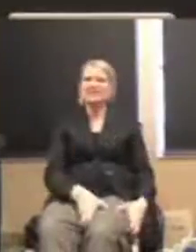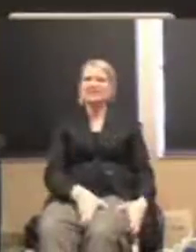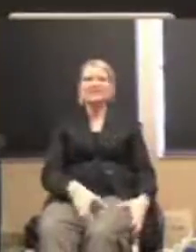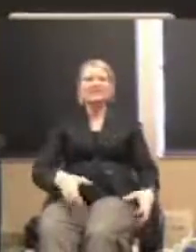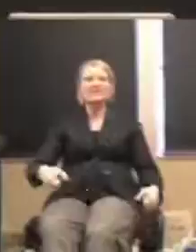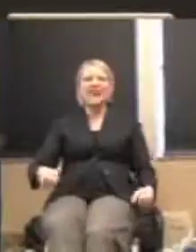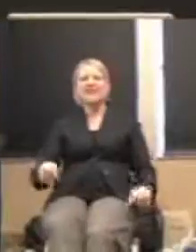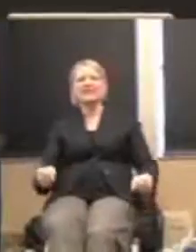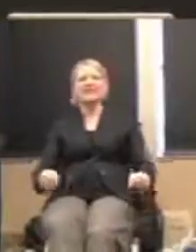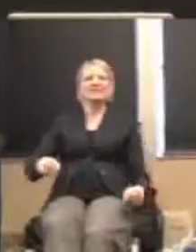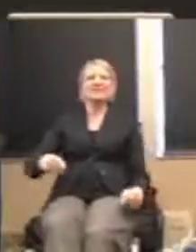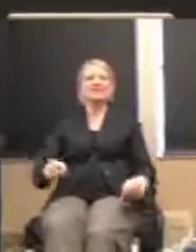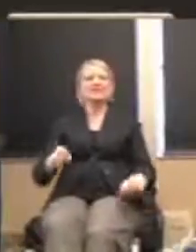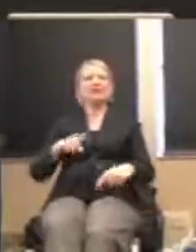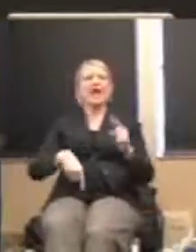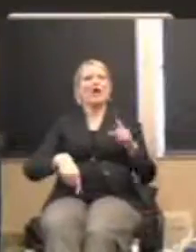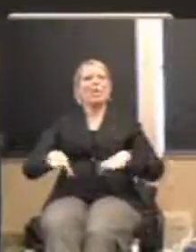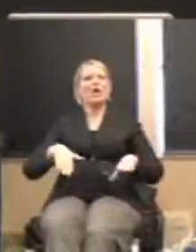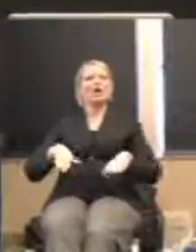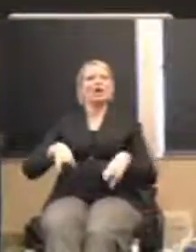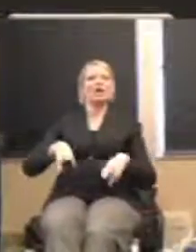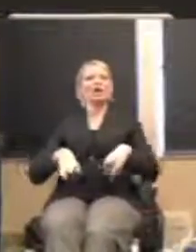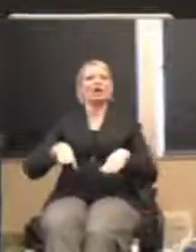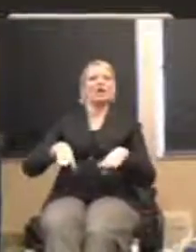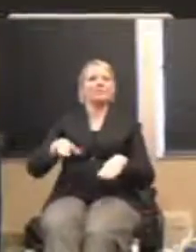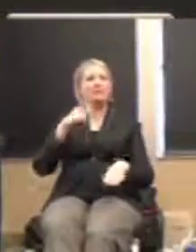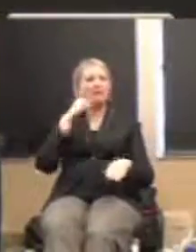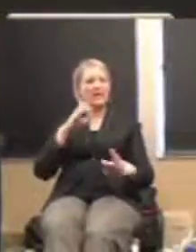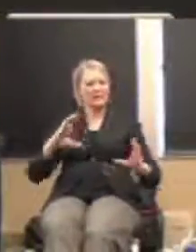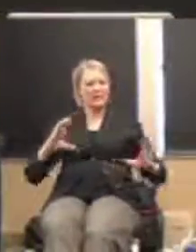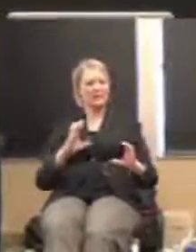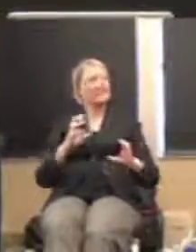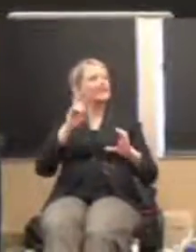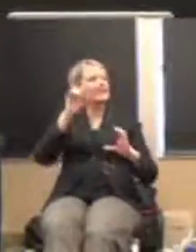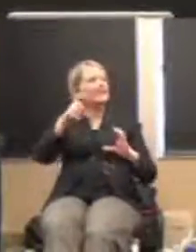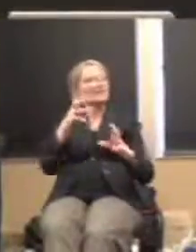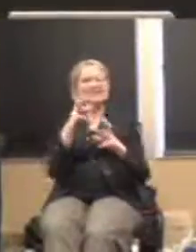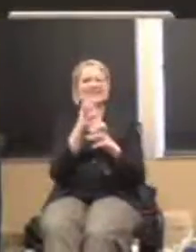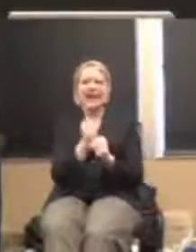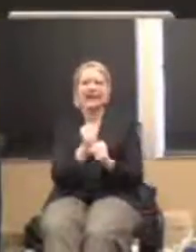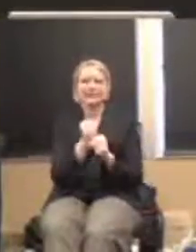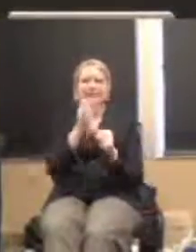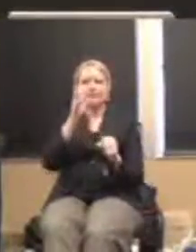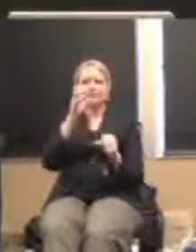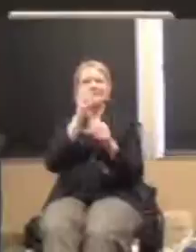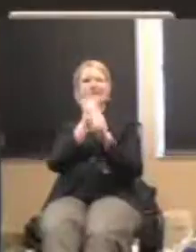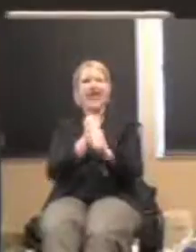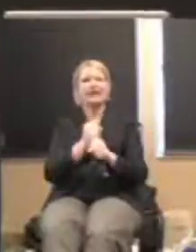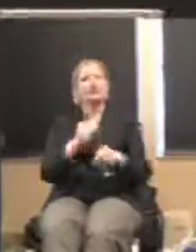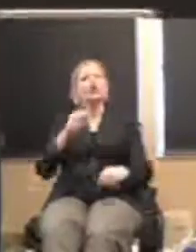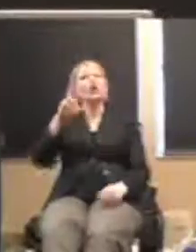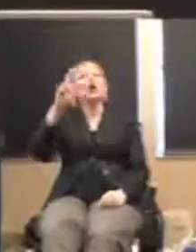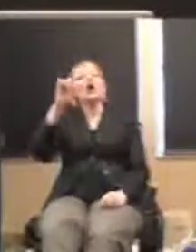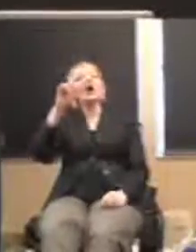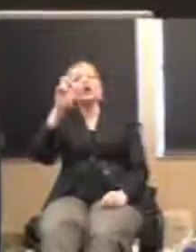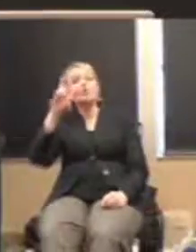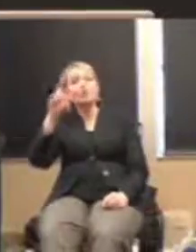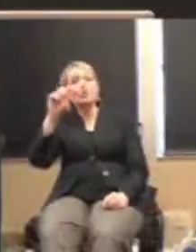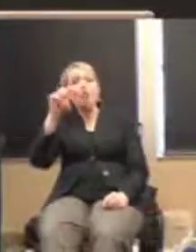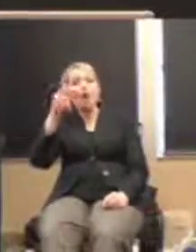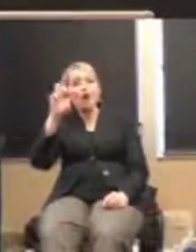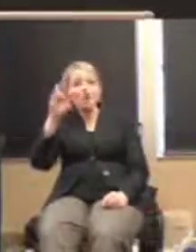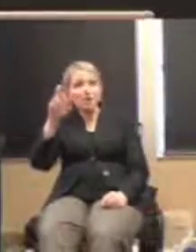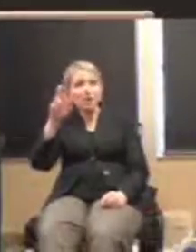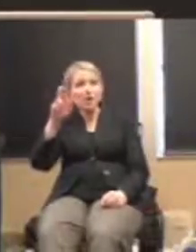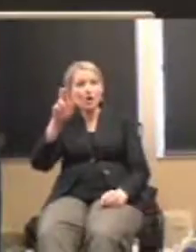this kind of jean, because he needs that tight compression. Under Armour would be Under better. Armour,